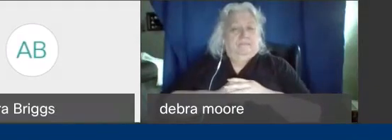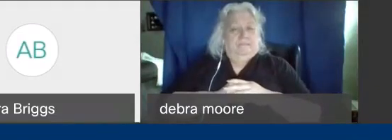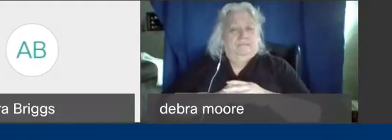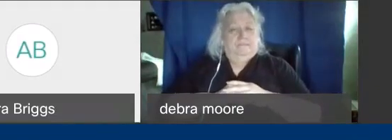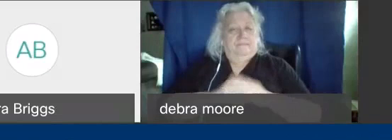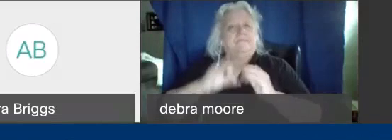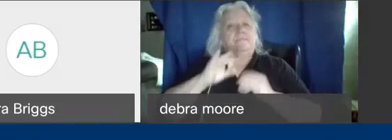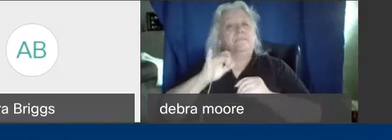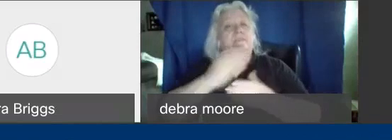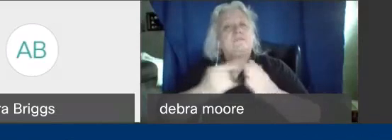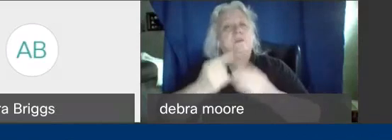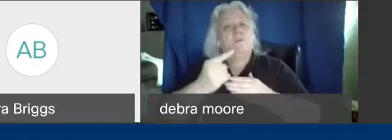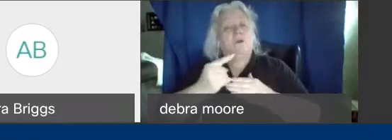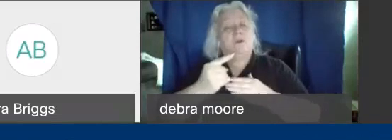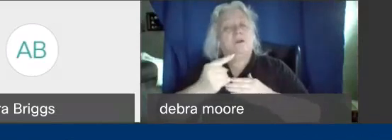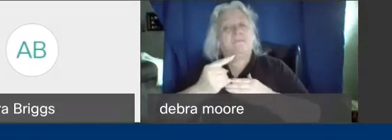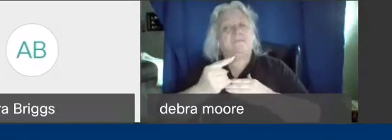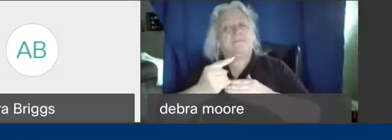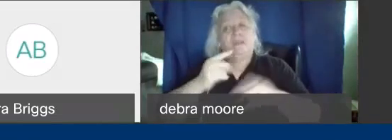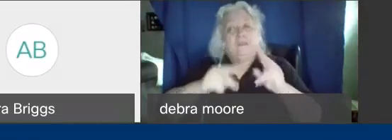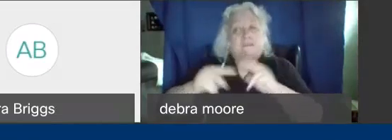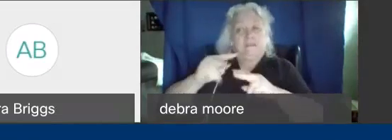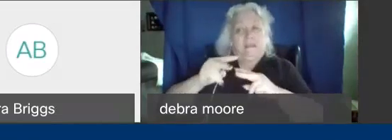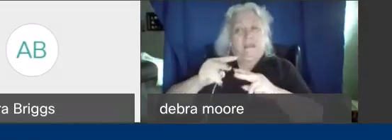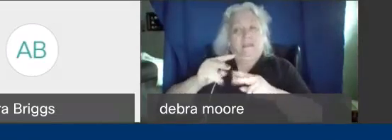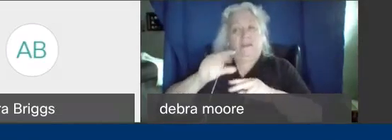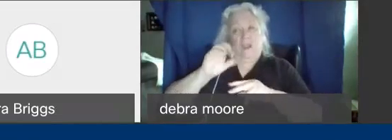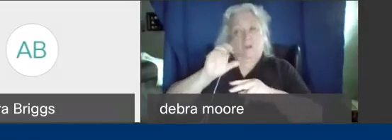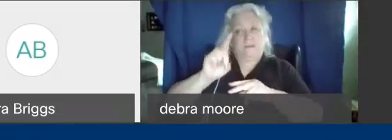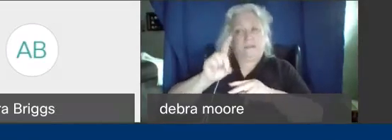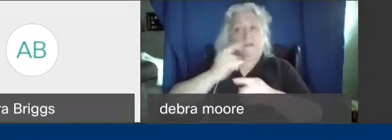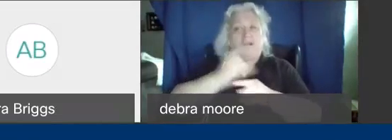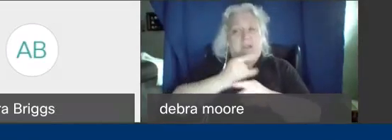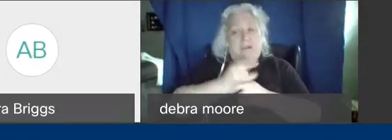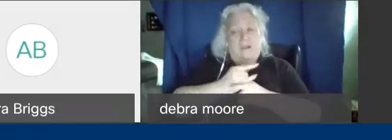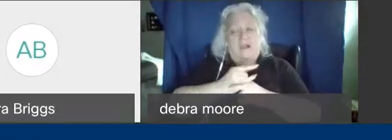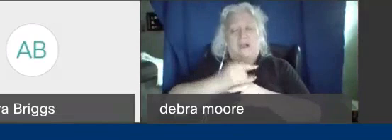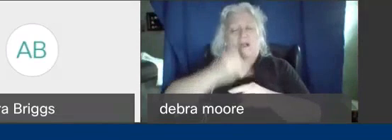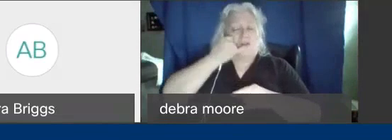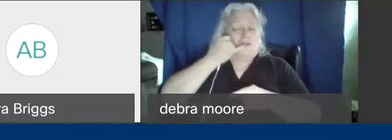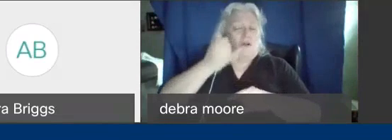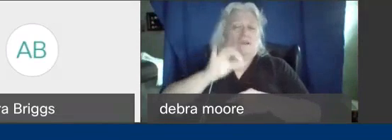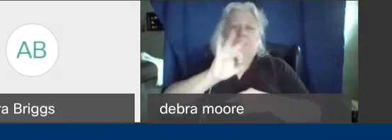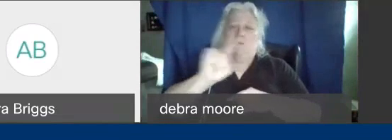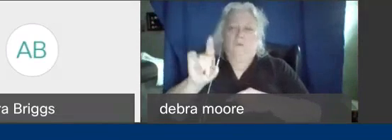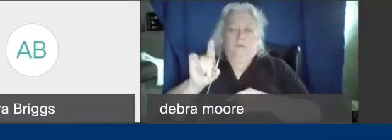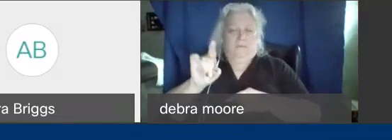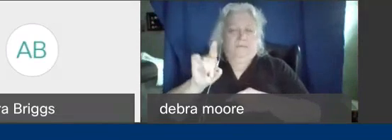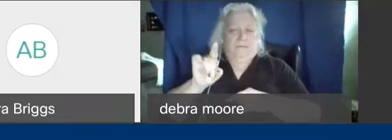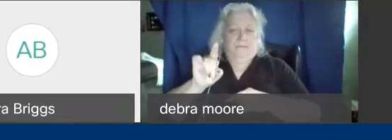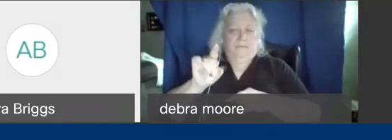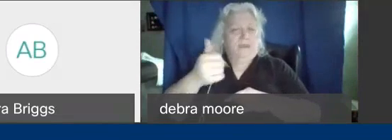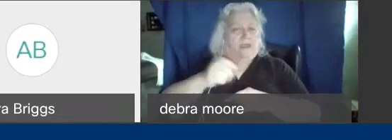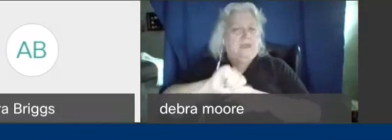If someone in your presence is overdosing on alcohol, the first thing you'll want to do is immediately call 911. But in addition, any